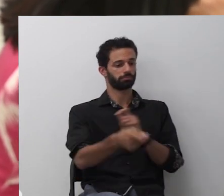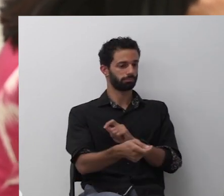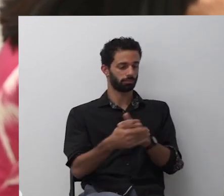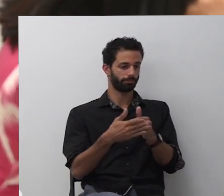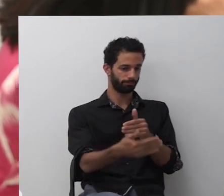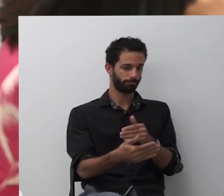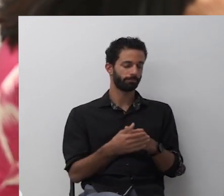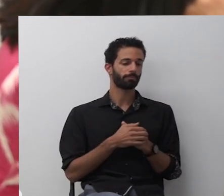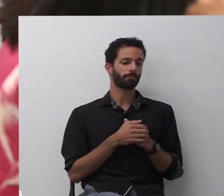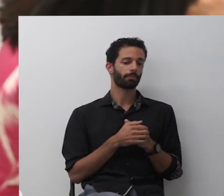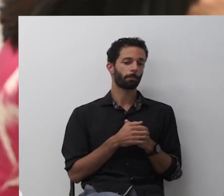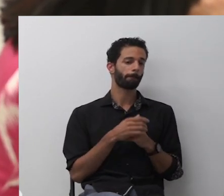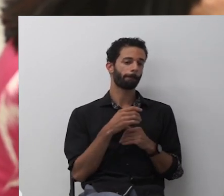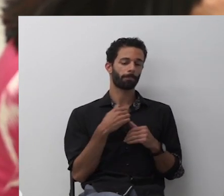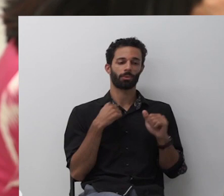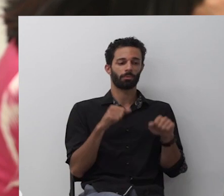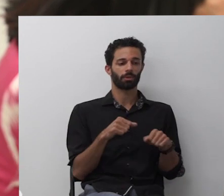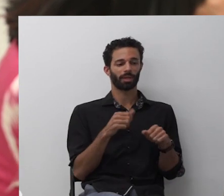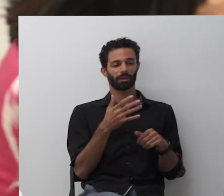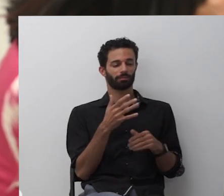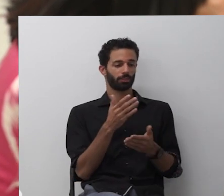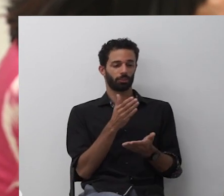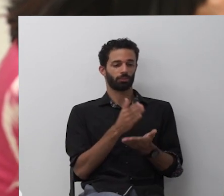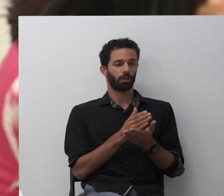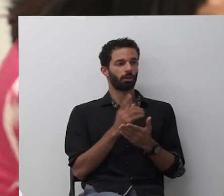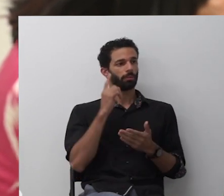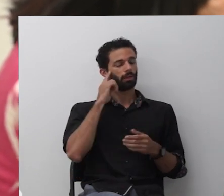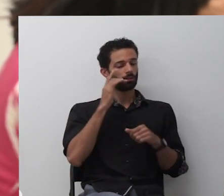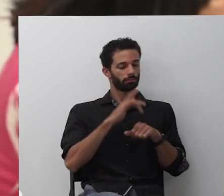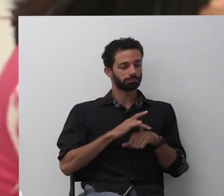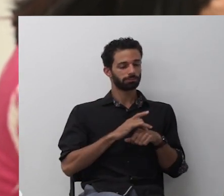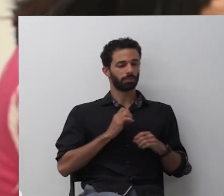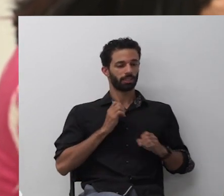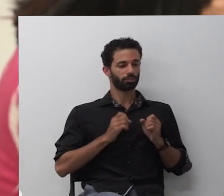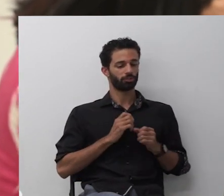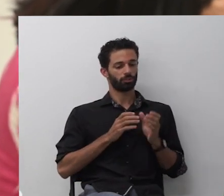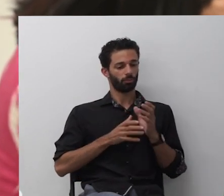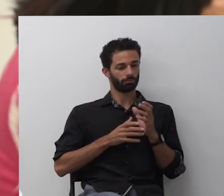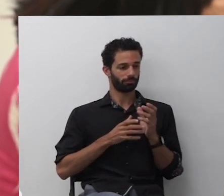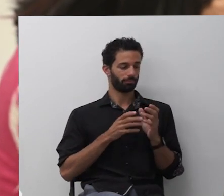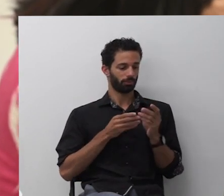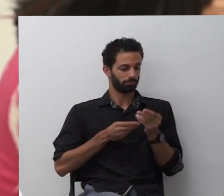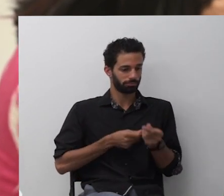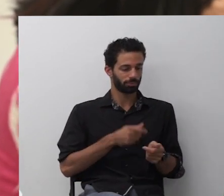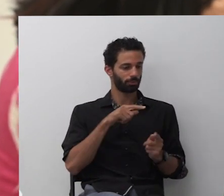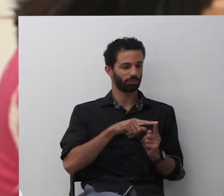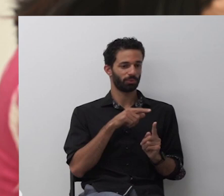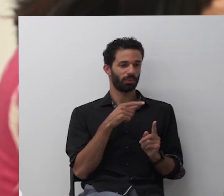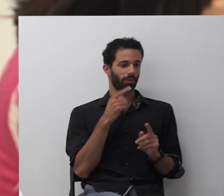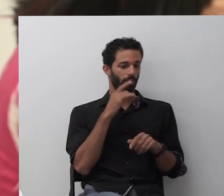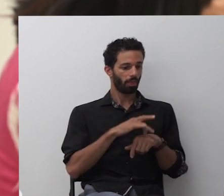that we can kind of stop expending our mental and emotional energy on like preoccupation